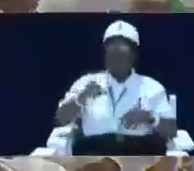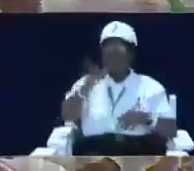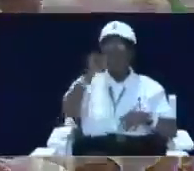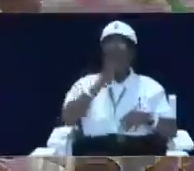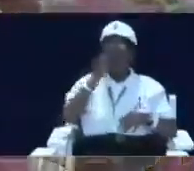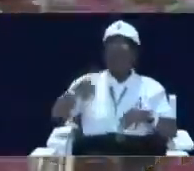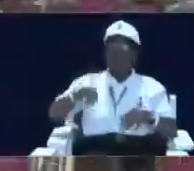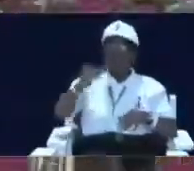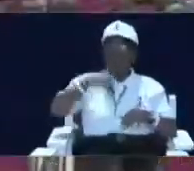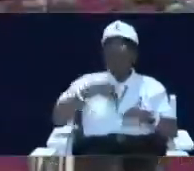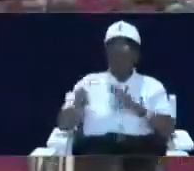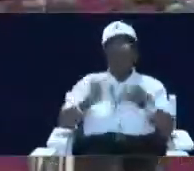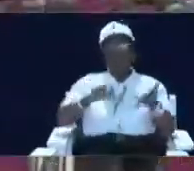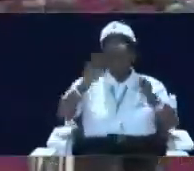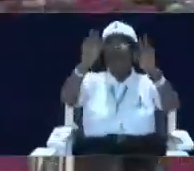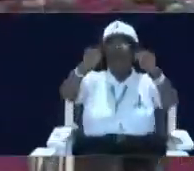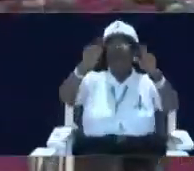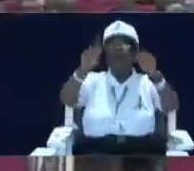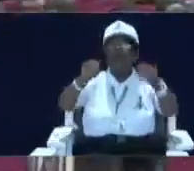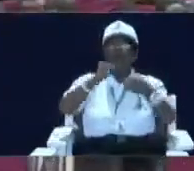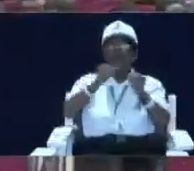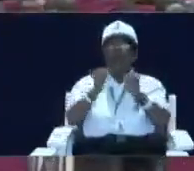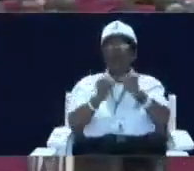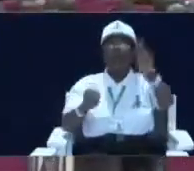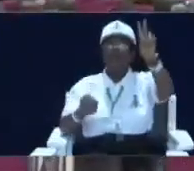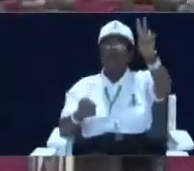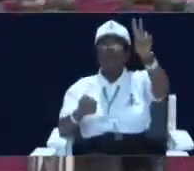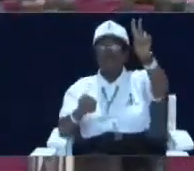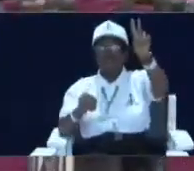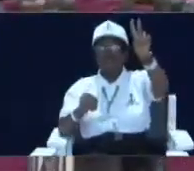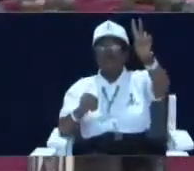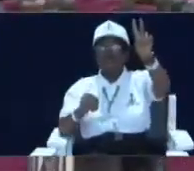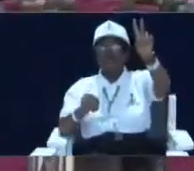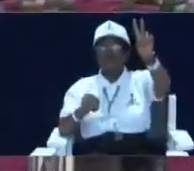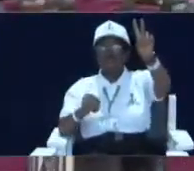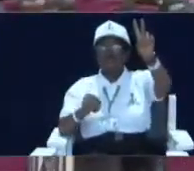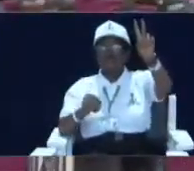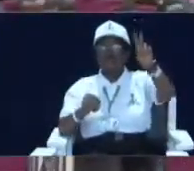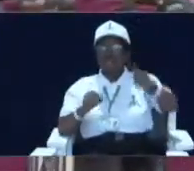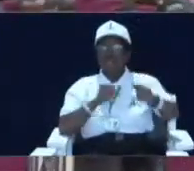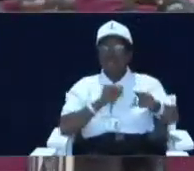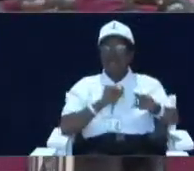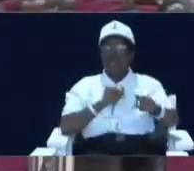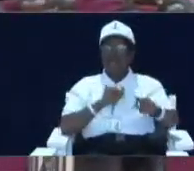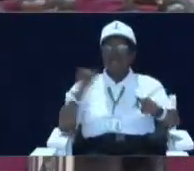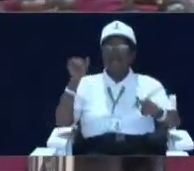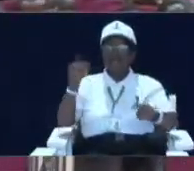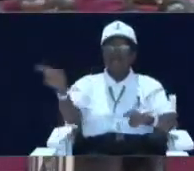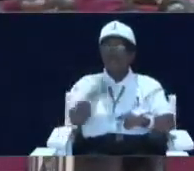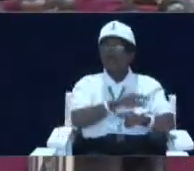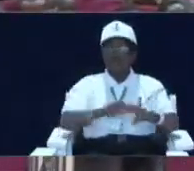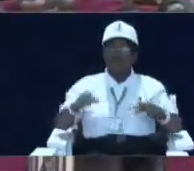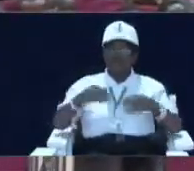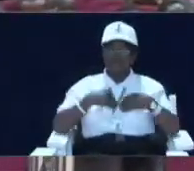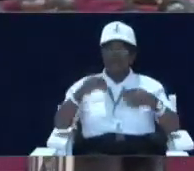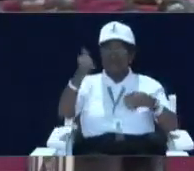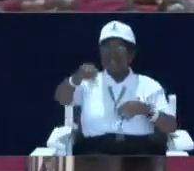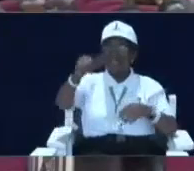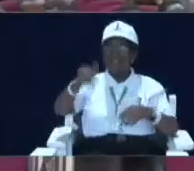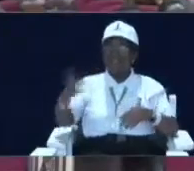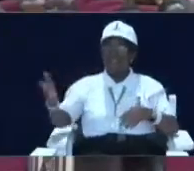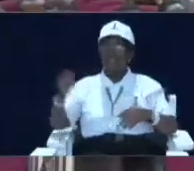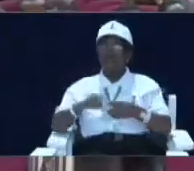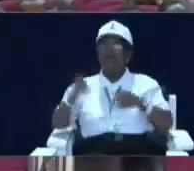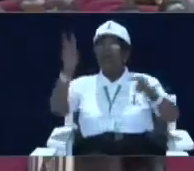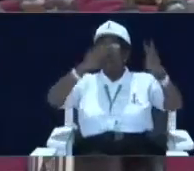not yet. Number two, you don't have anything to worry about. Because where